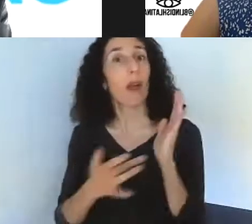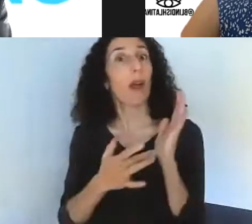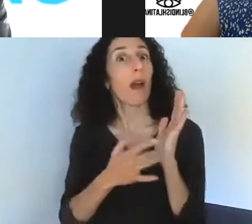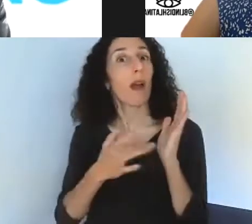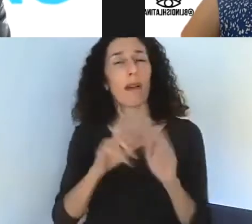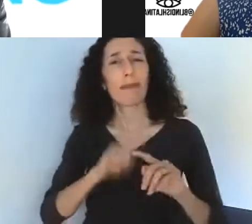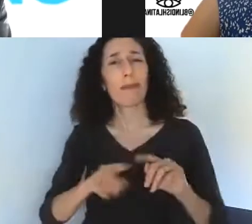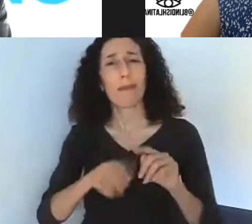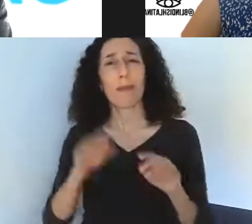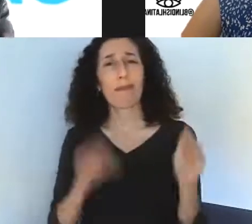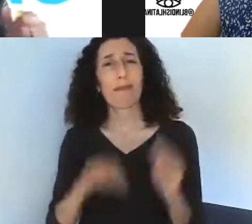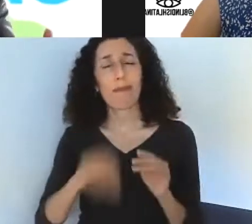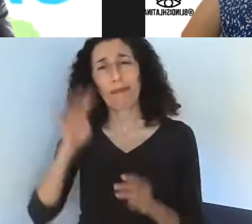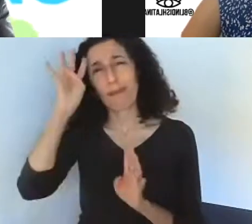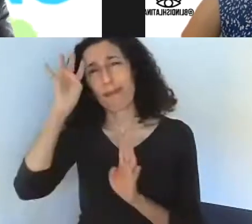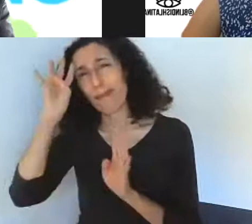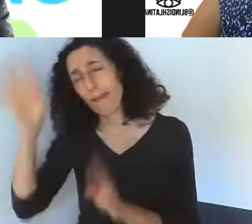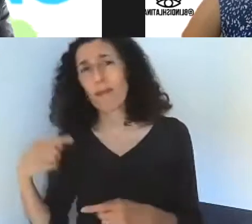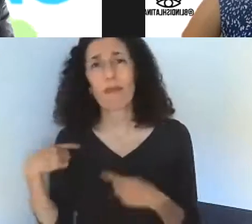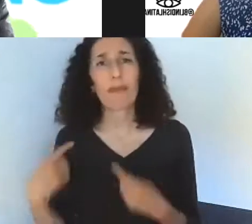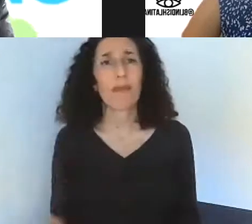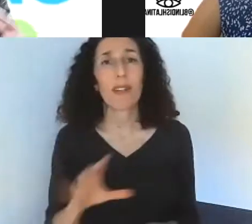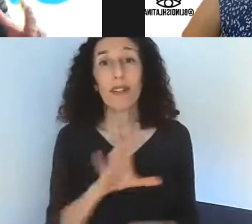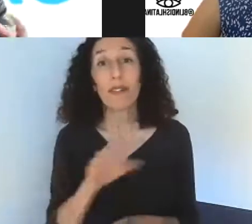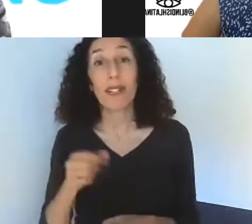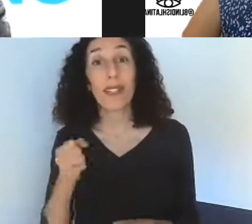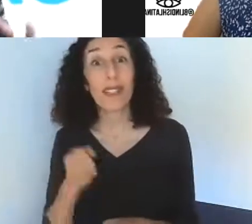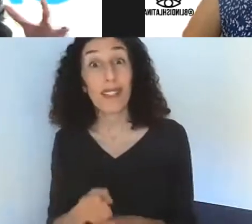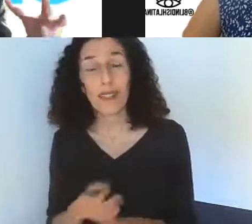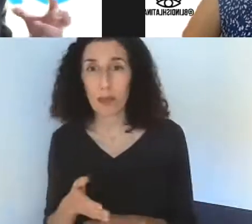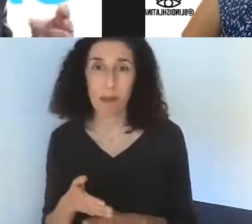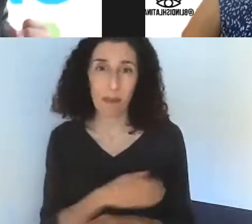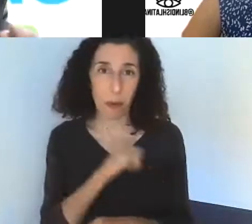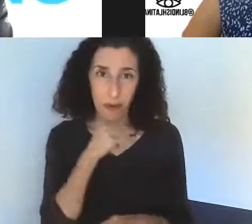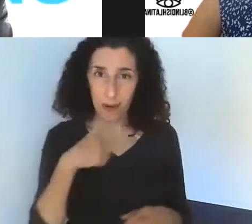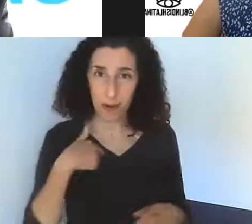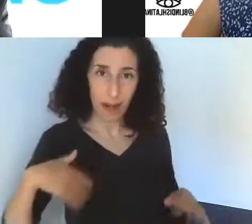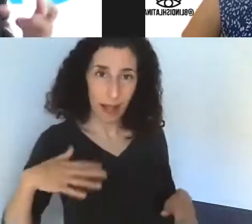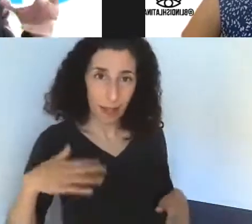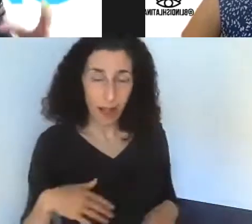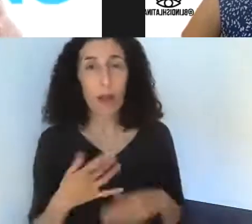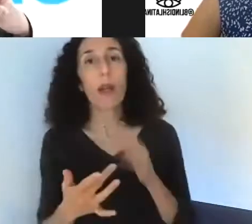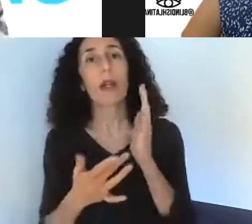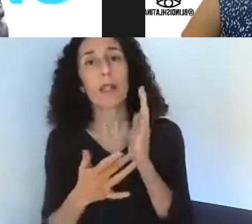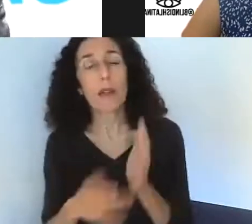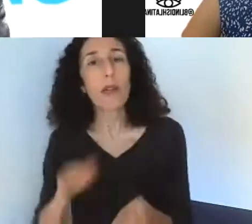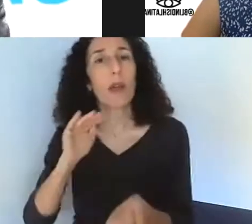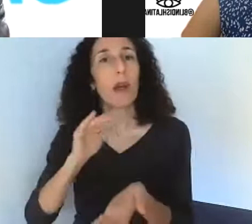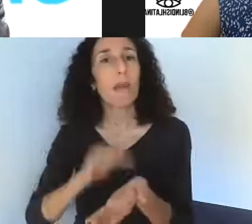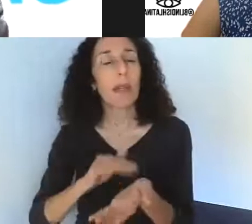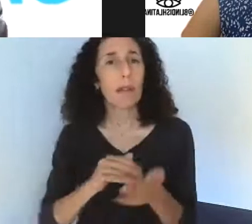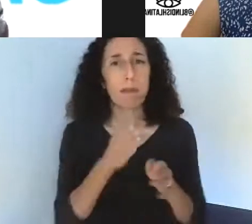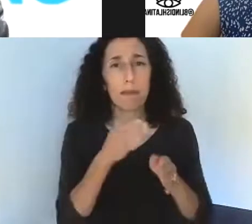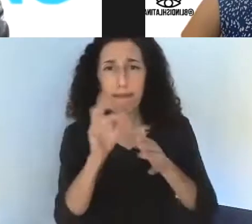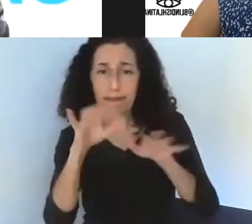years. We also have a lot more technology, a lot more progress, and a lot more awareness